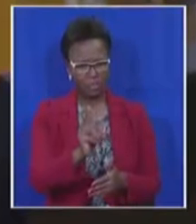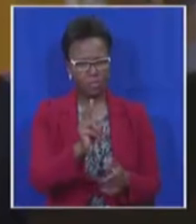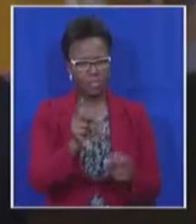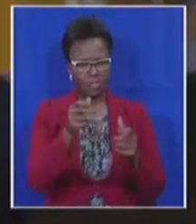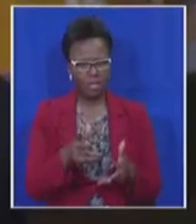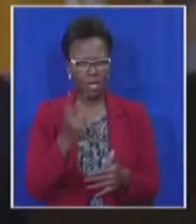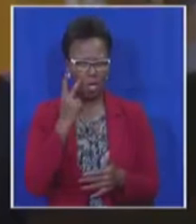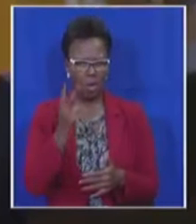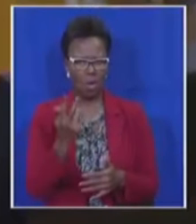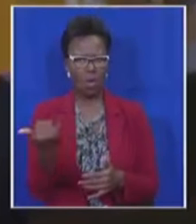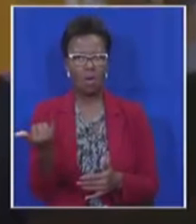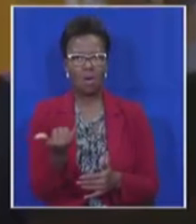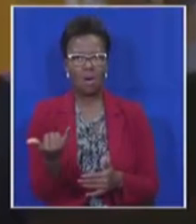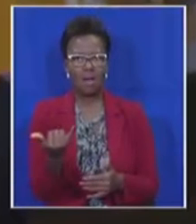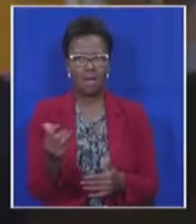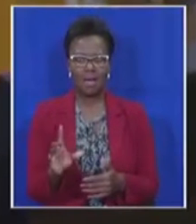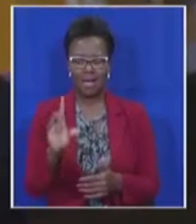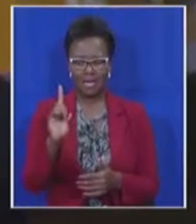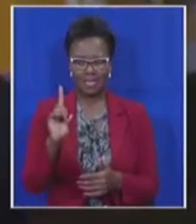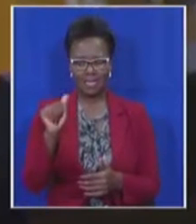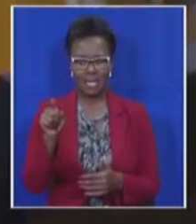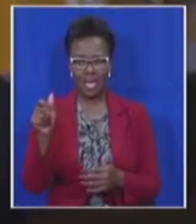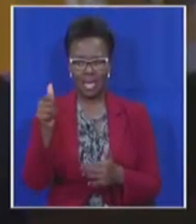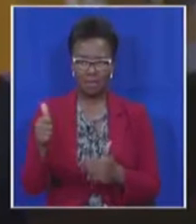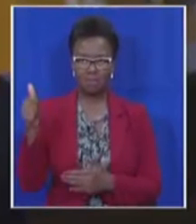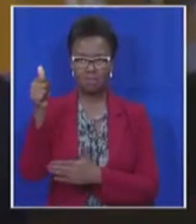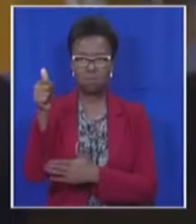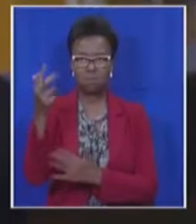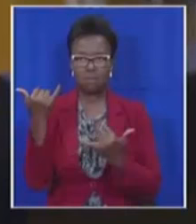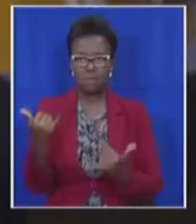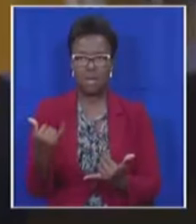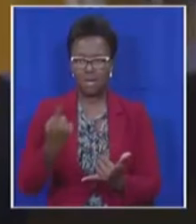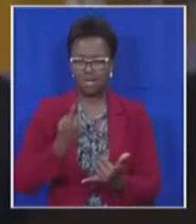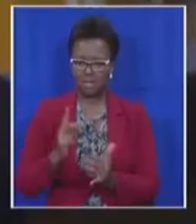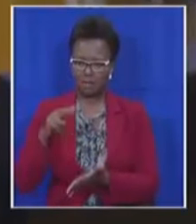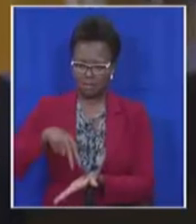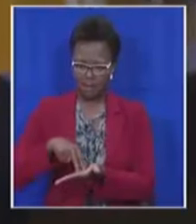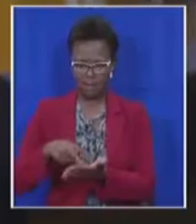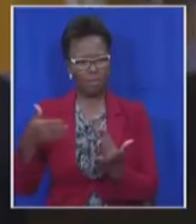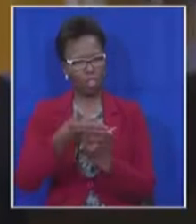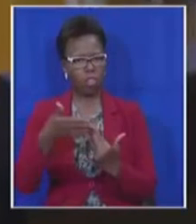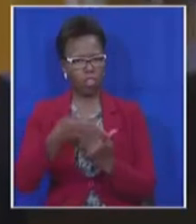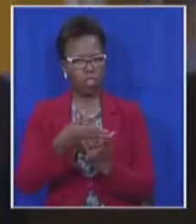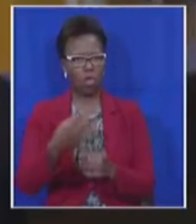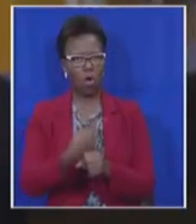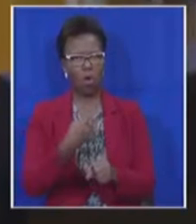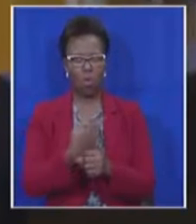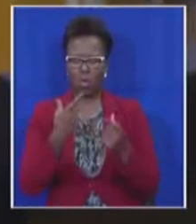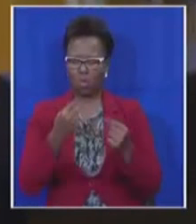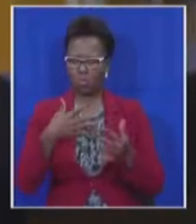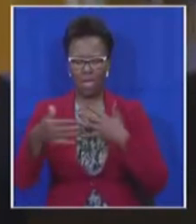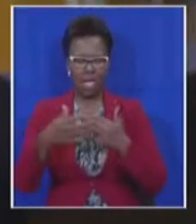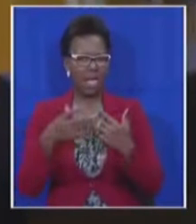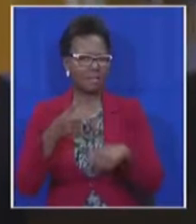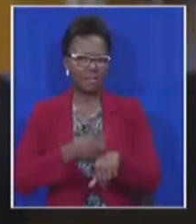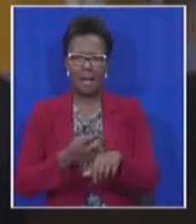if the opposition chief whip has the authority to stand up and interject whenever he pleases. It